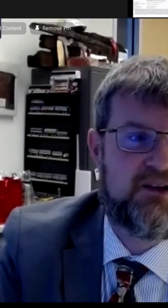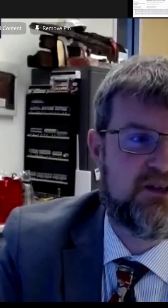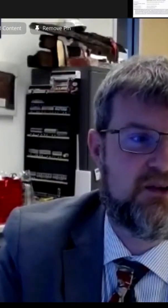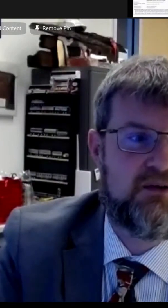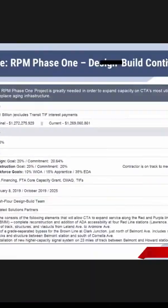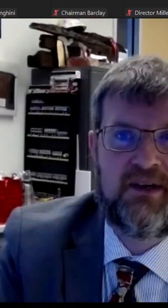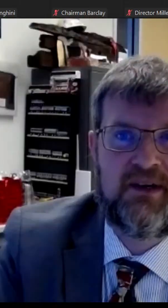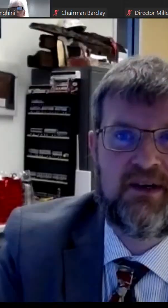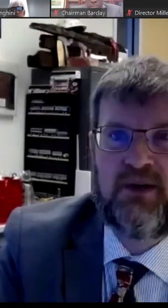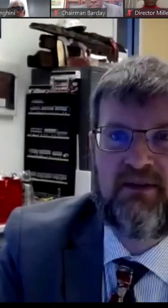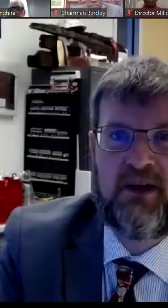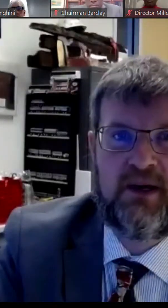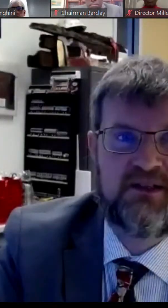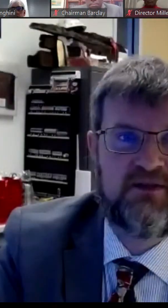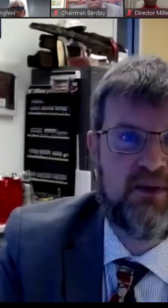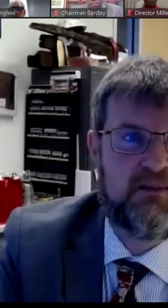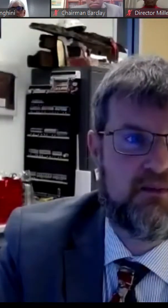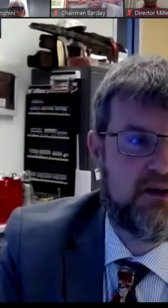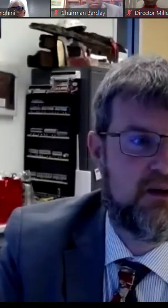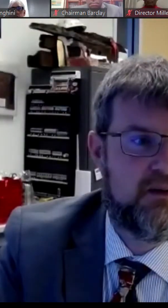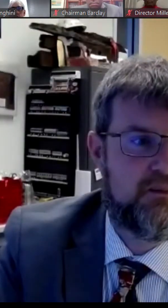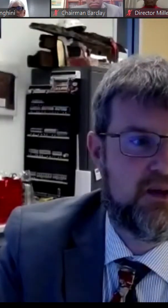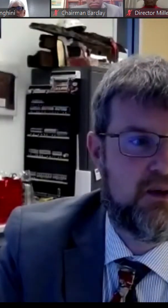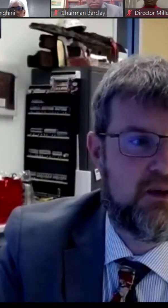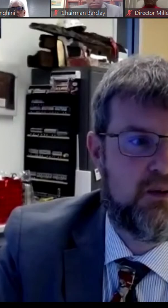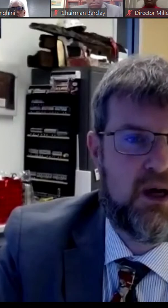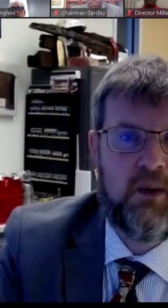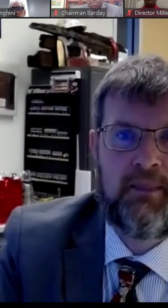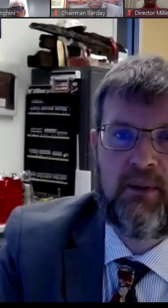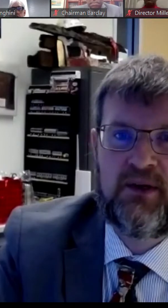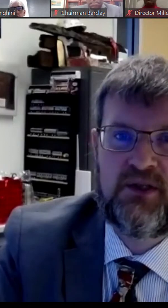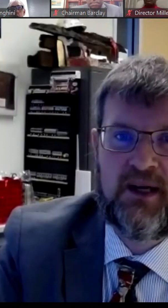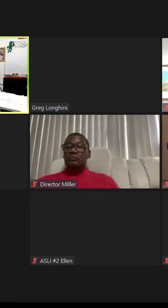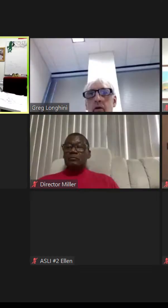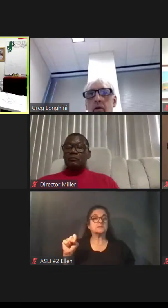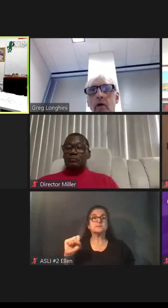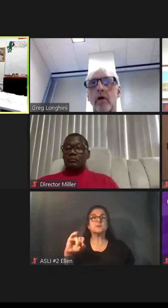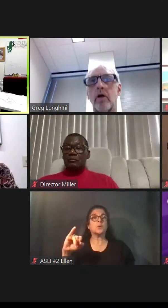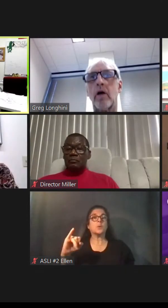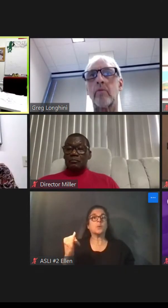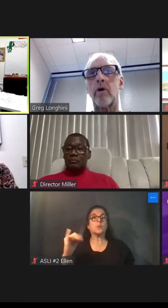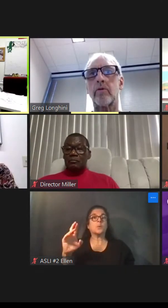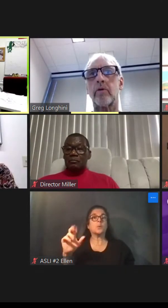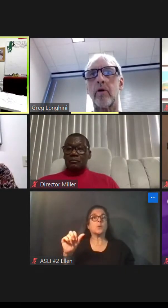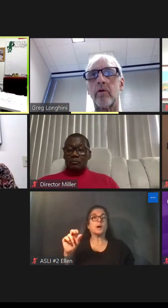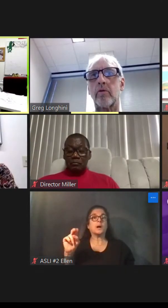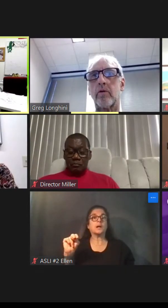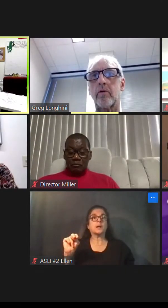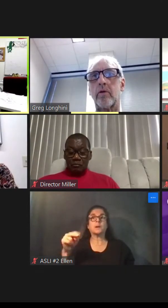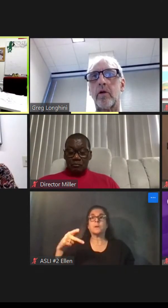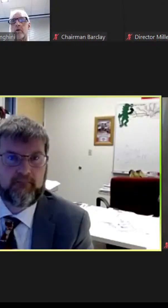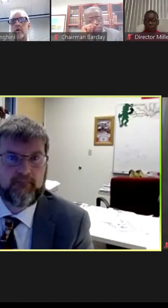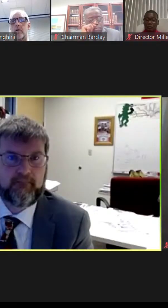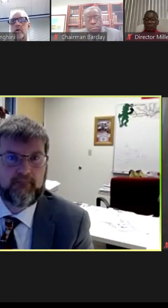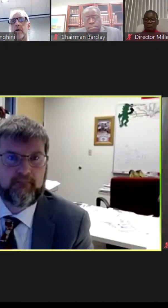And with that, I'll turn it over to Chris, unless you have any questions for me. Juan Pablo, did you want to talk about northbound State and Dearborn at